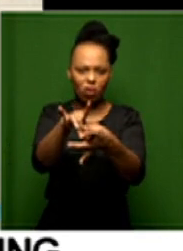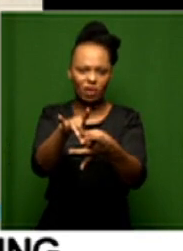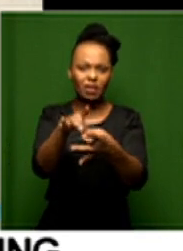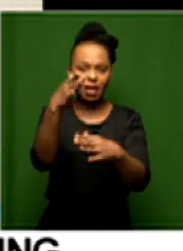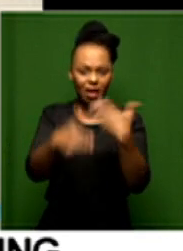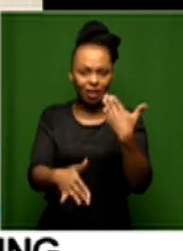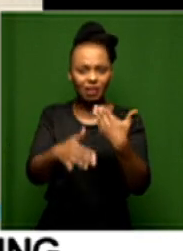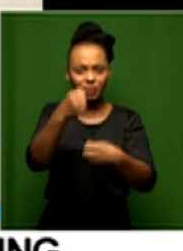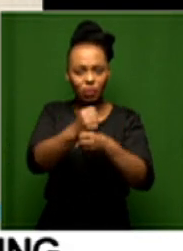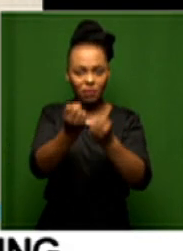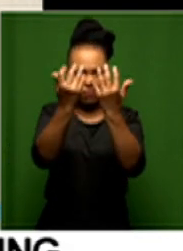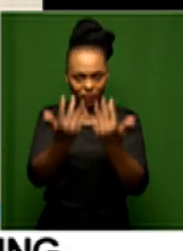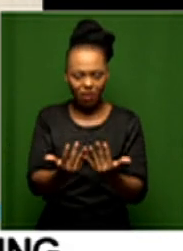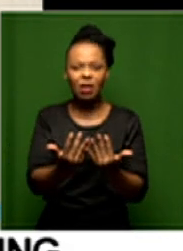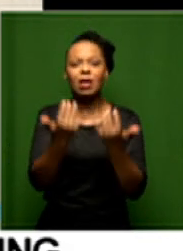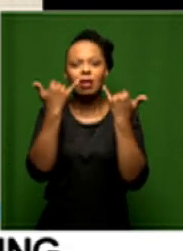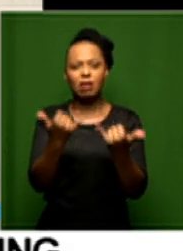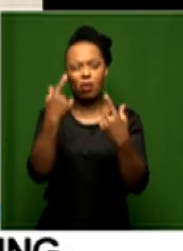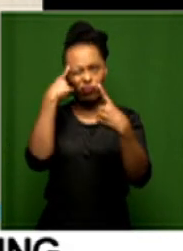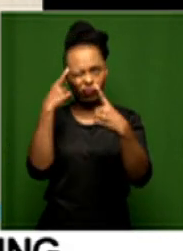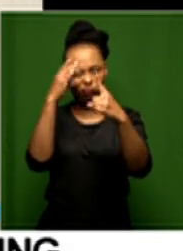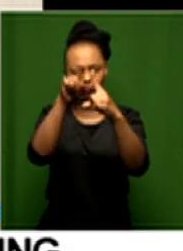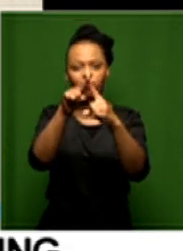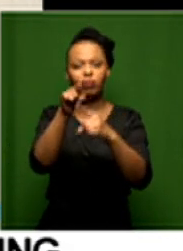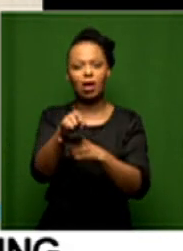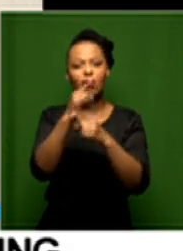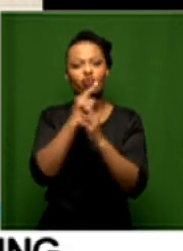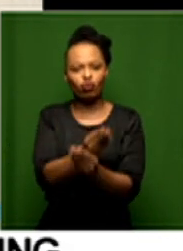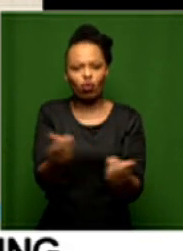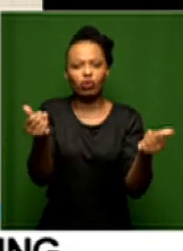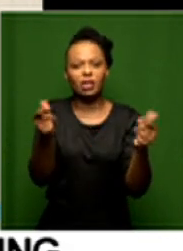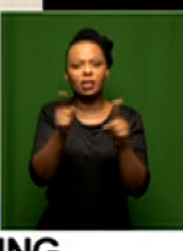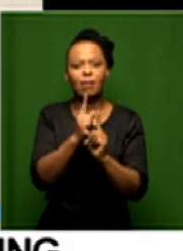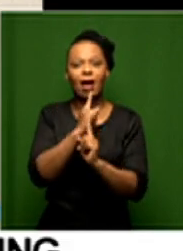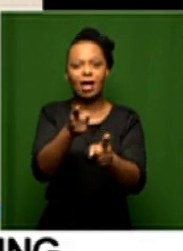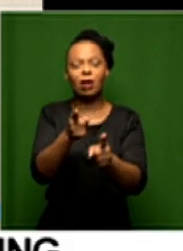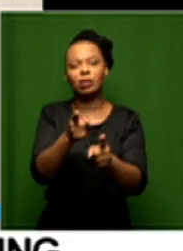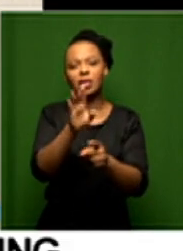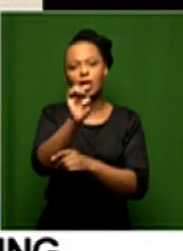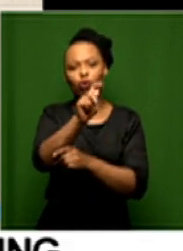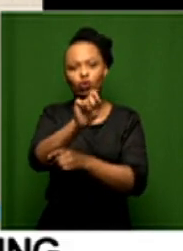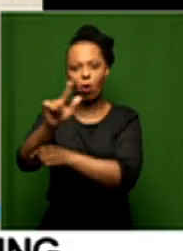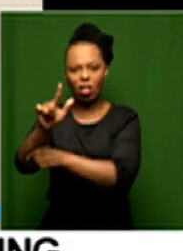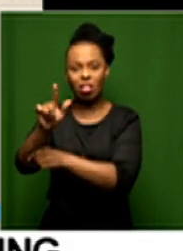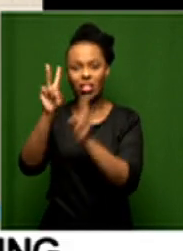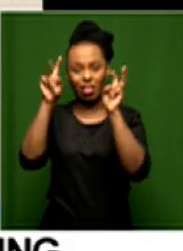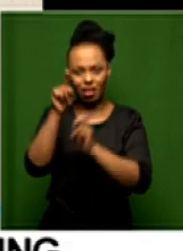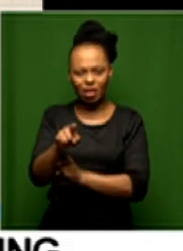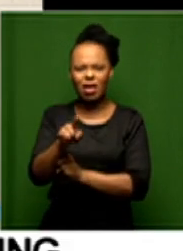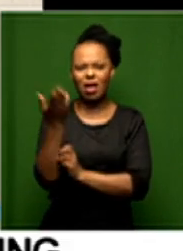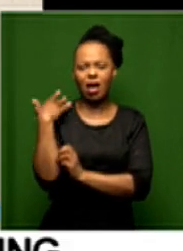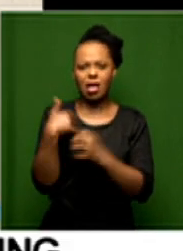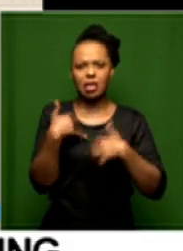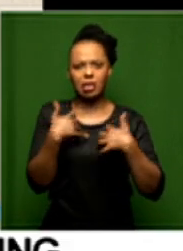of this financial year, we're looking forward to a resolution and an announcement on the Etolls. Yes, we have been optimistic about this before,